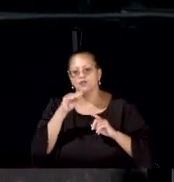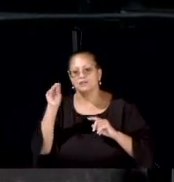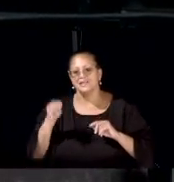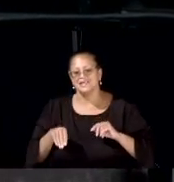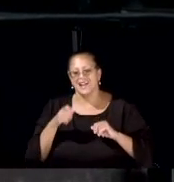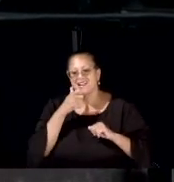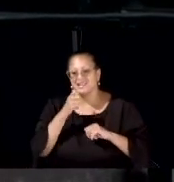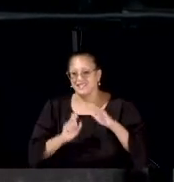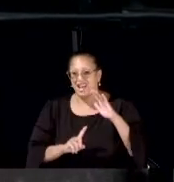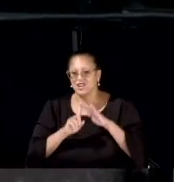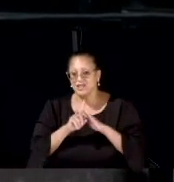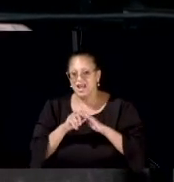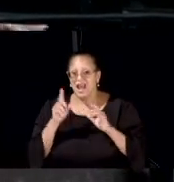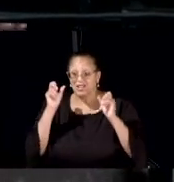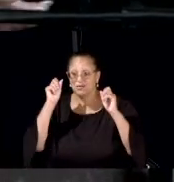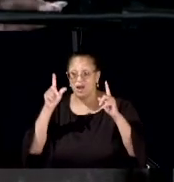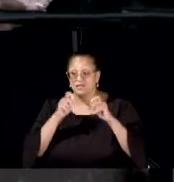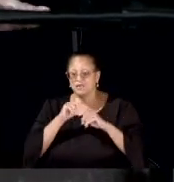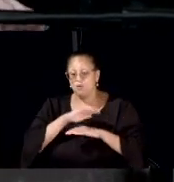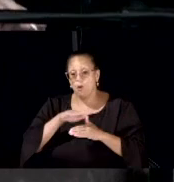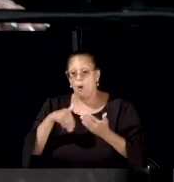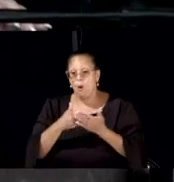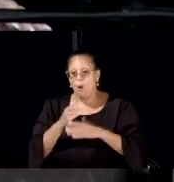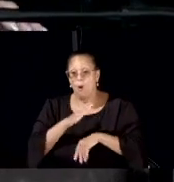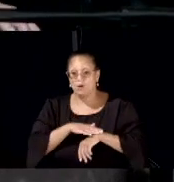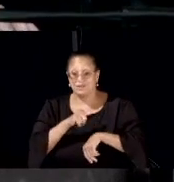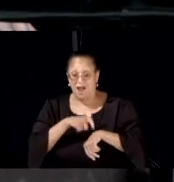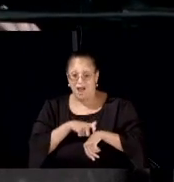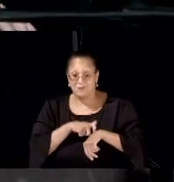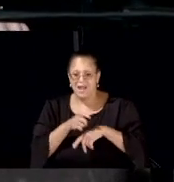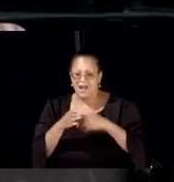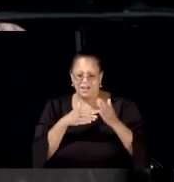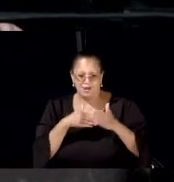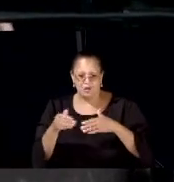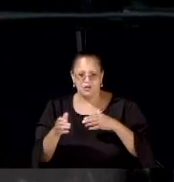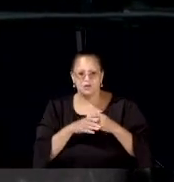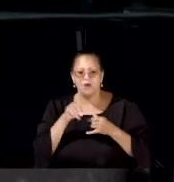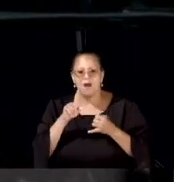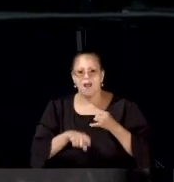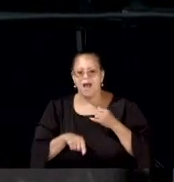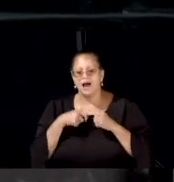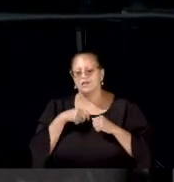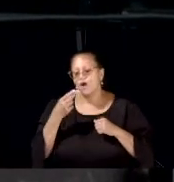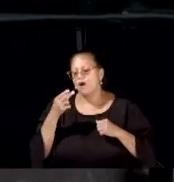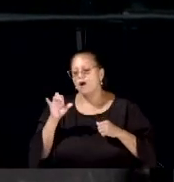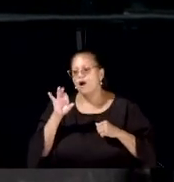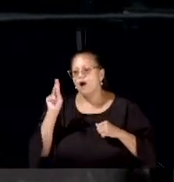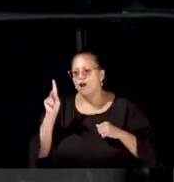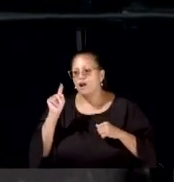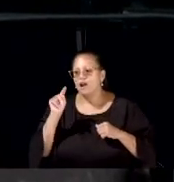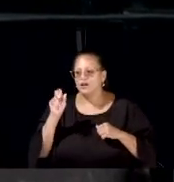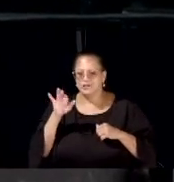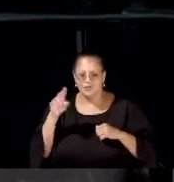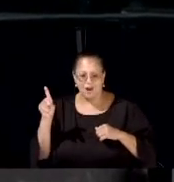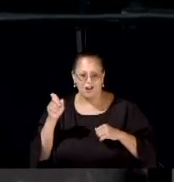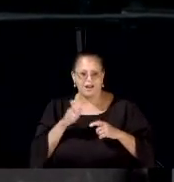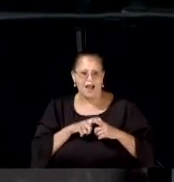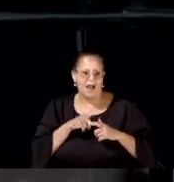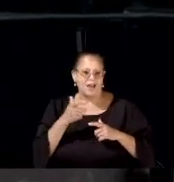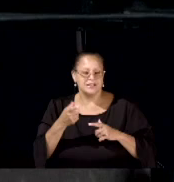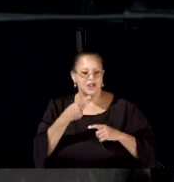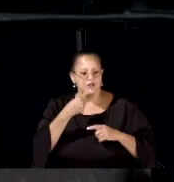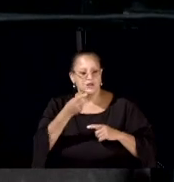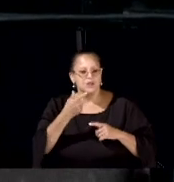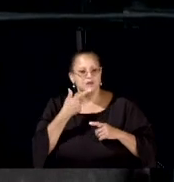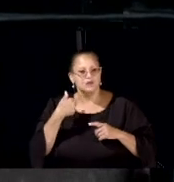and surprisingly, we're all on time. And even though this is our last Hawk Talk, I encourage you to savor these announcements and